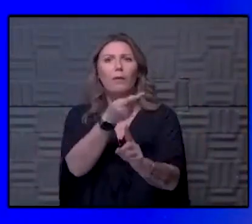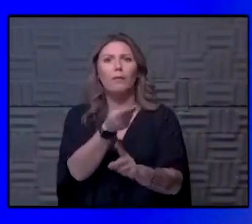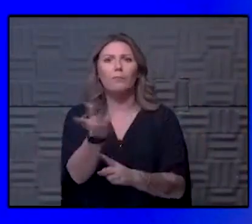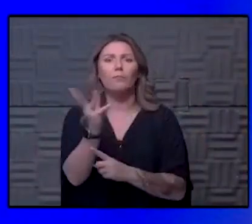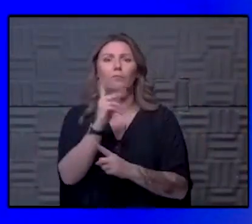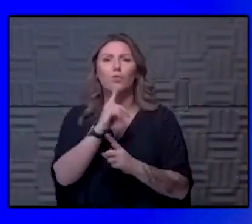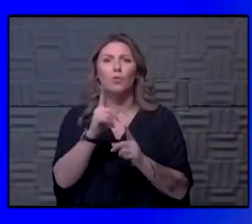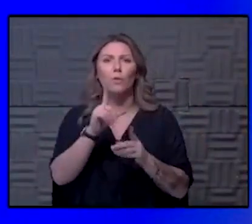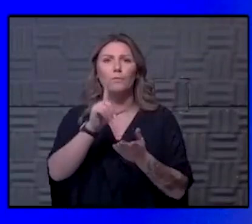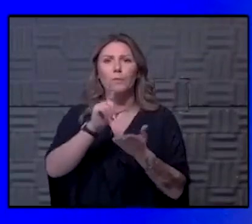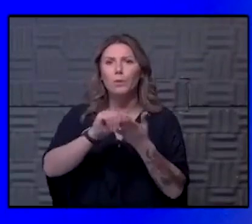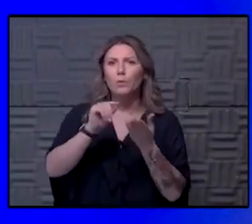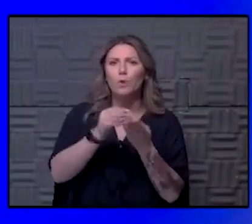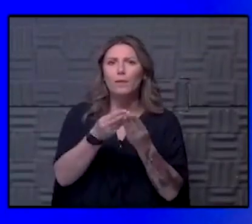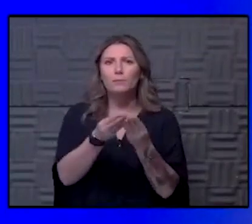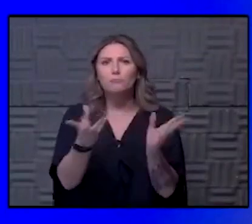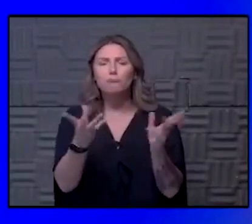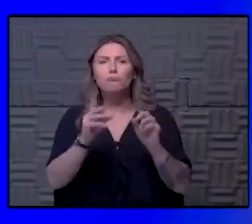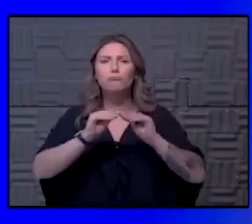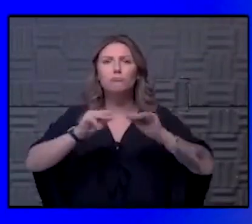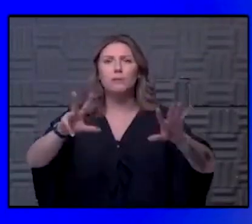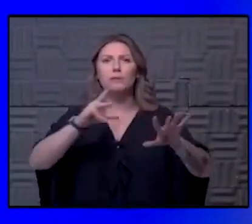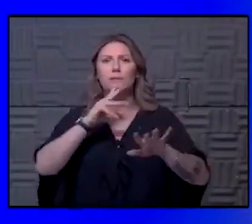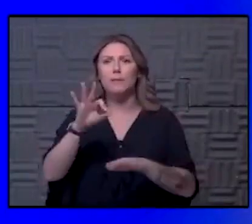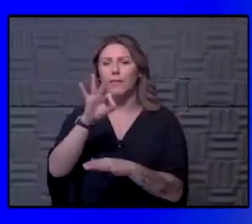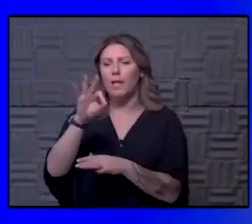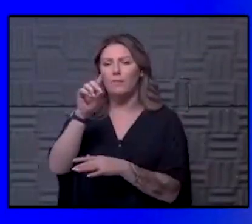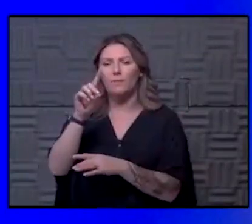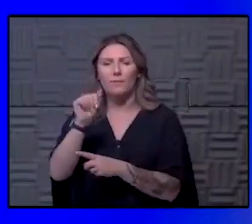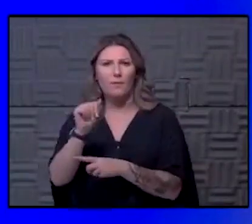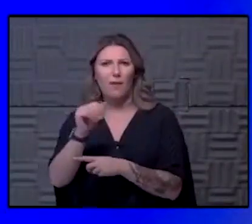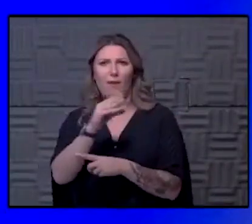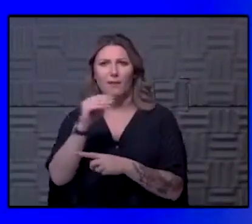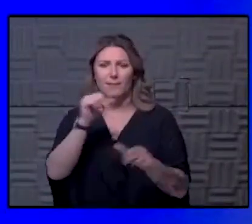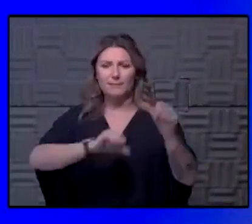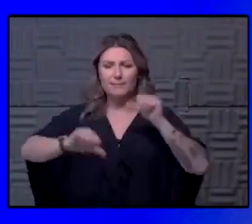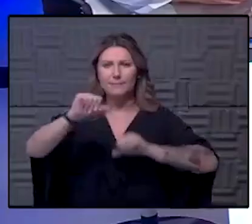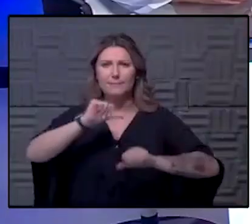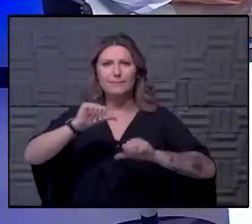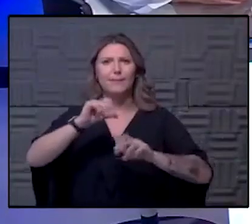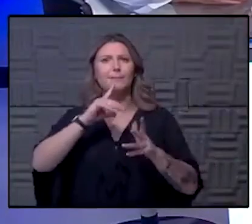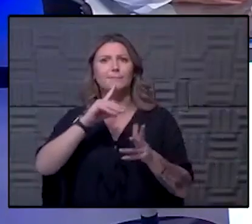or some of the other maybe FDA or scientific data, but I don't believe any of them have preservatives